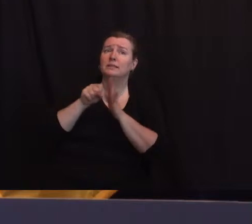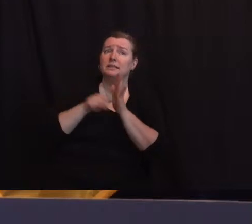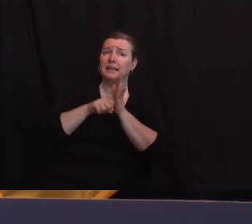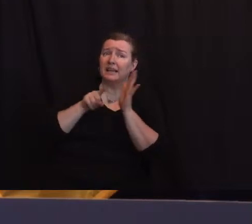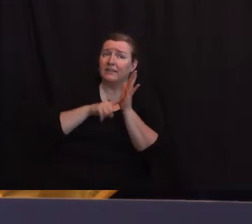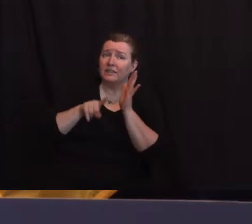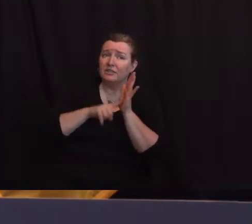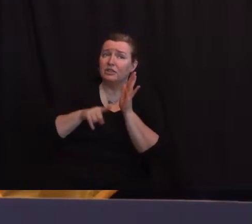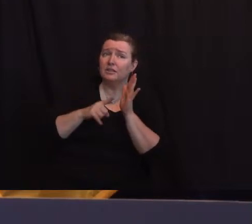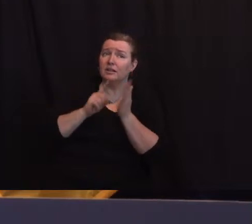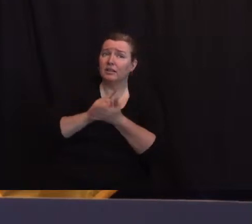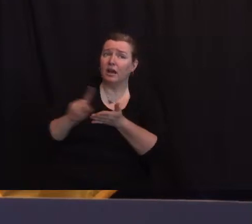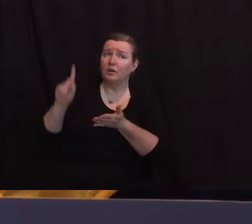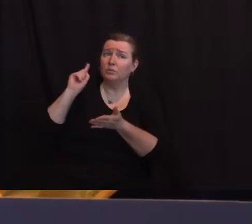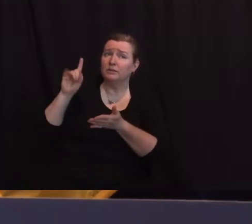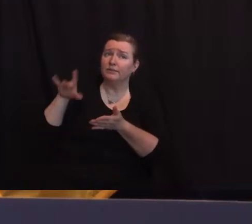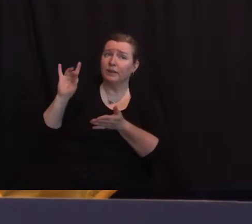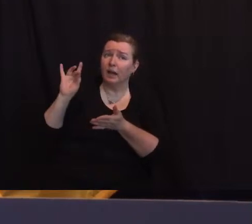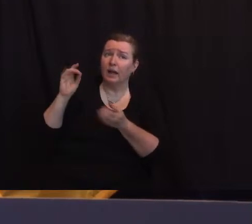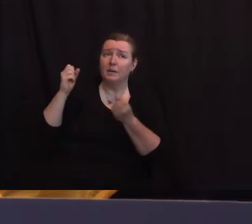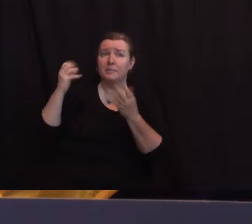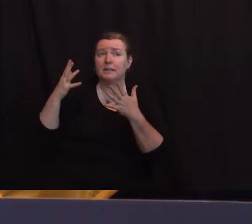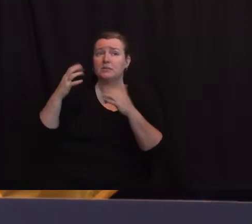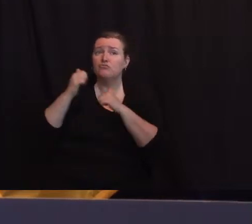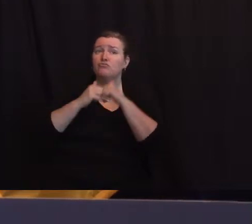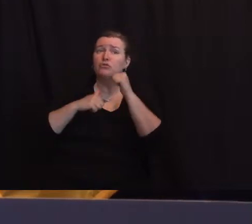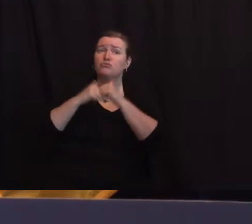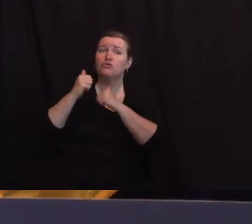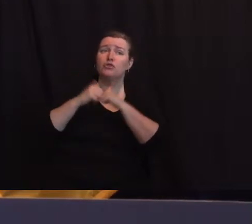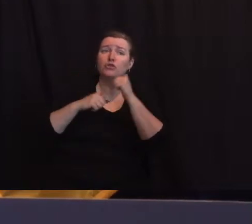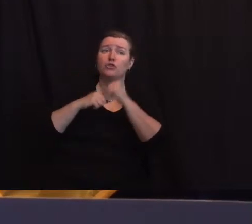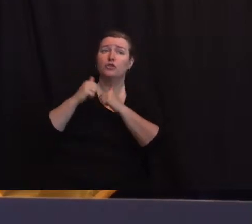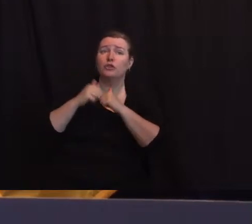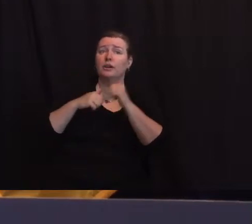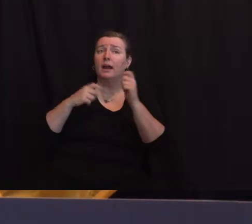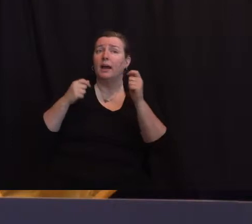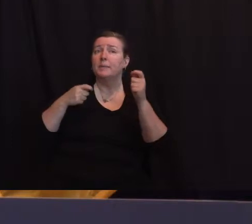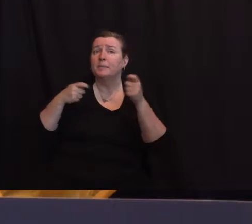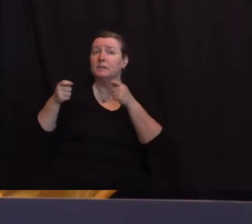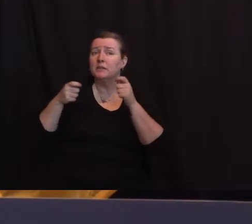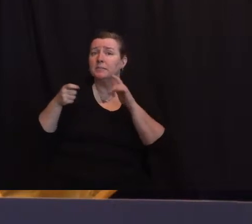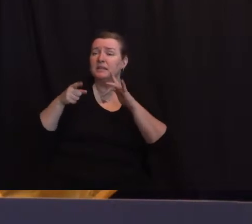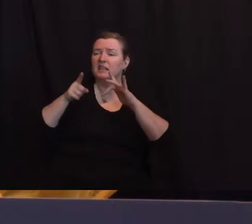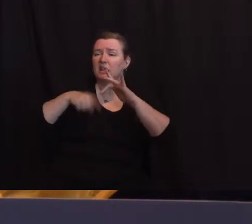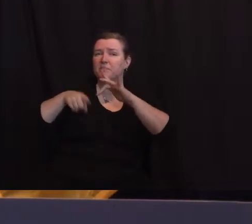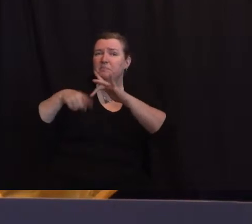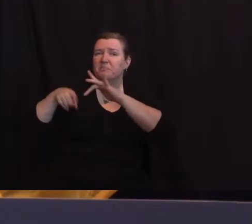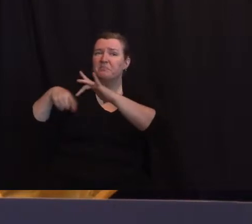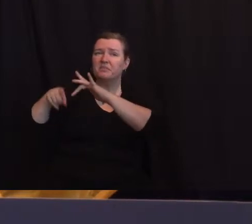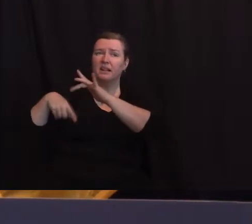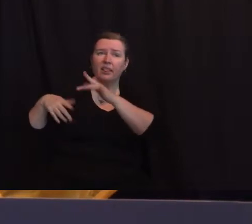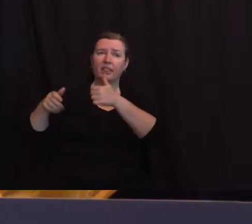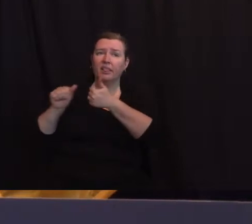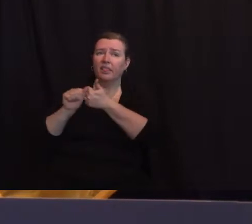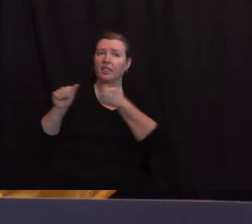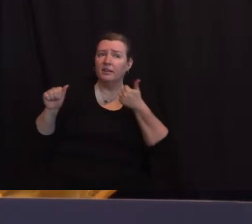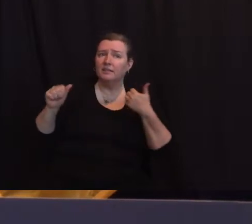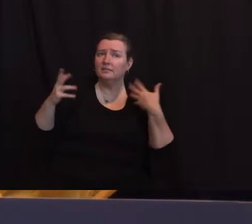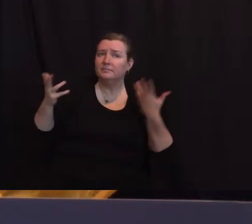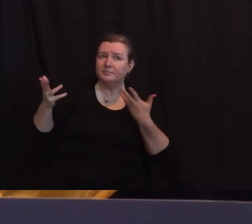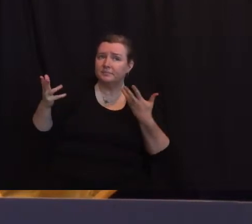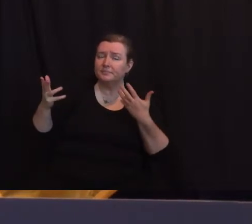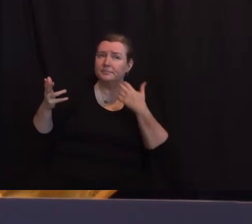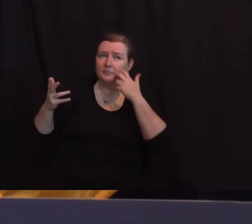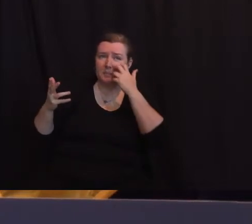finding longstanding structural and management deficiencies at the SDA? And do you think it needs more reforms, or should it be abolished? Senate